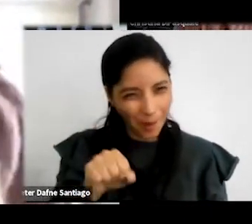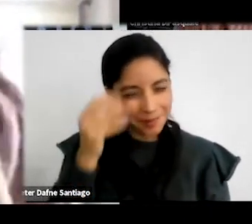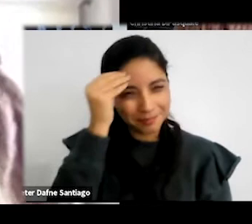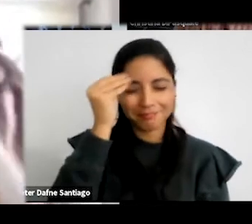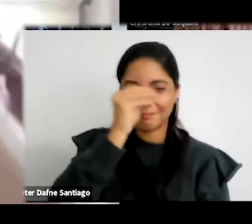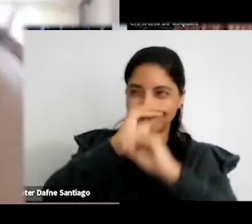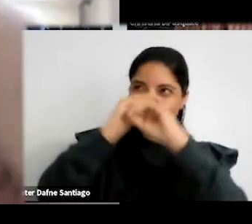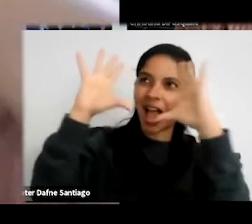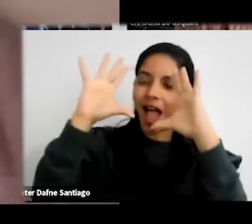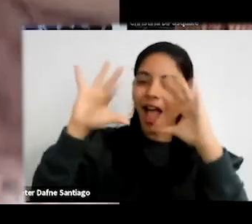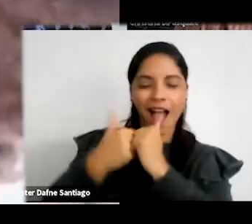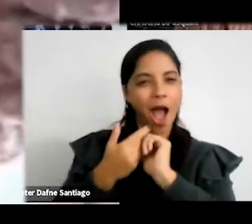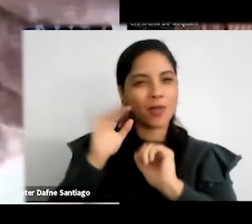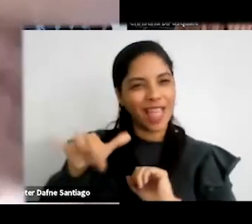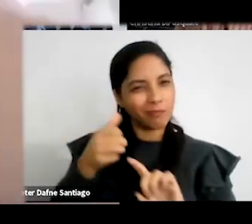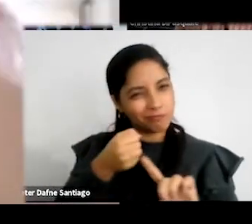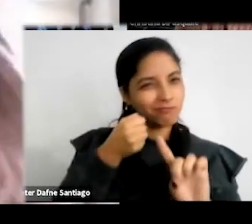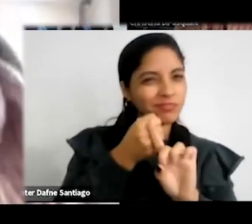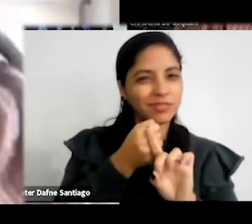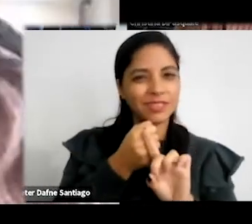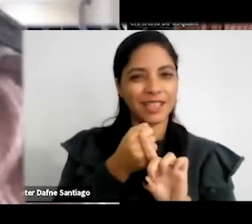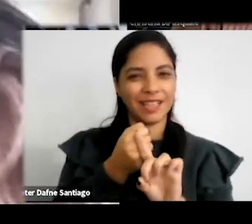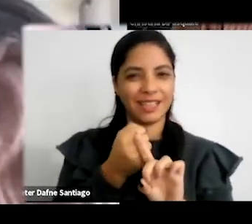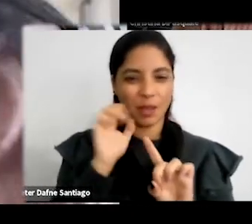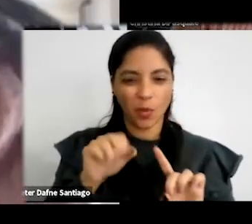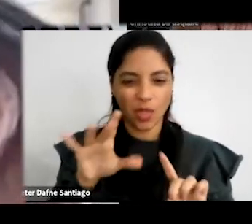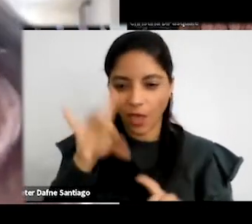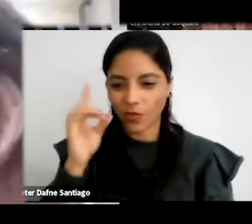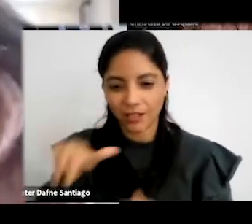now finding some of these papers.